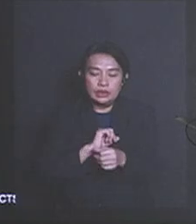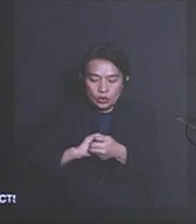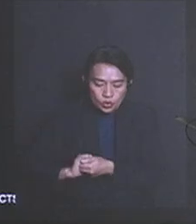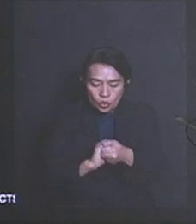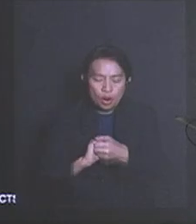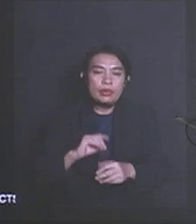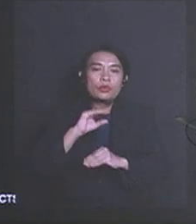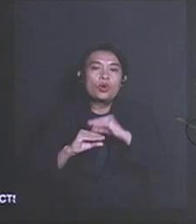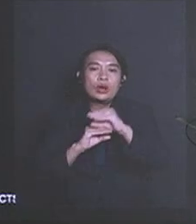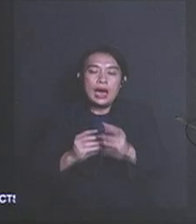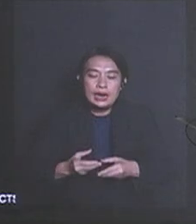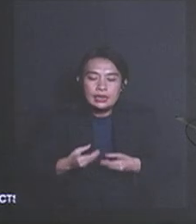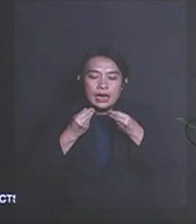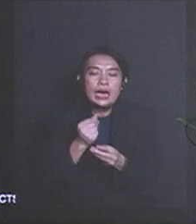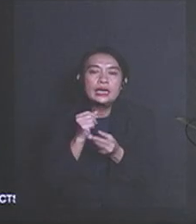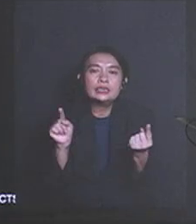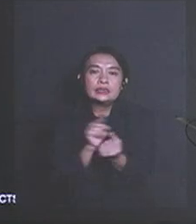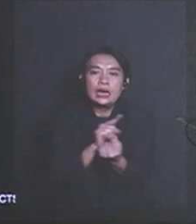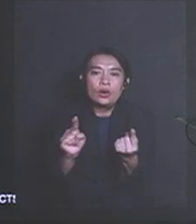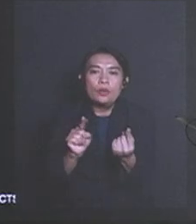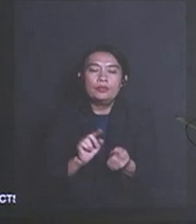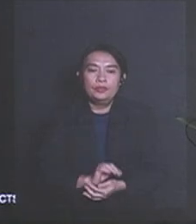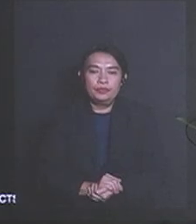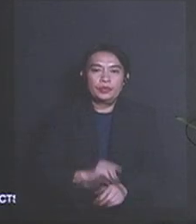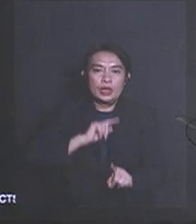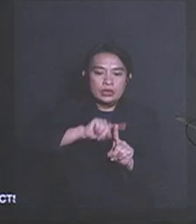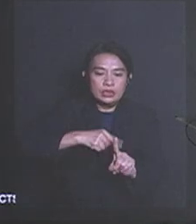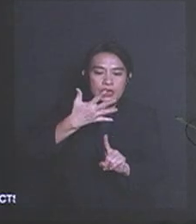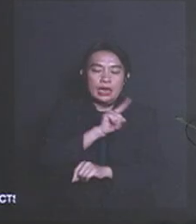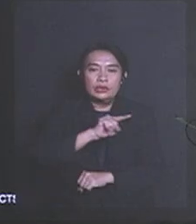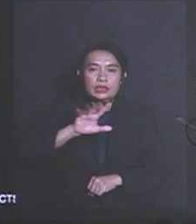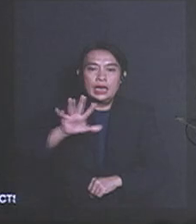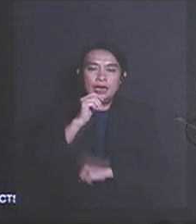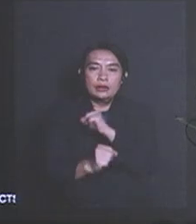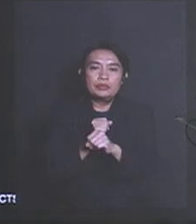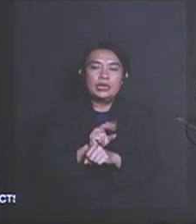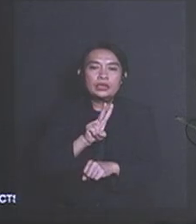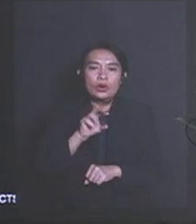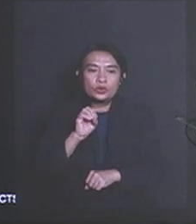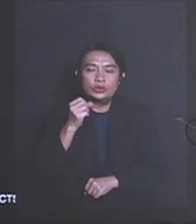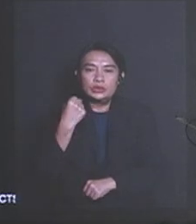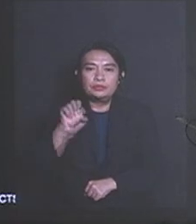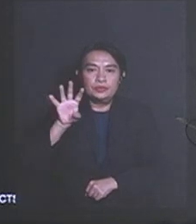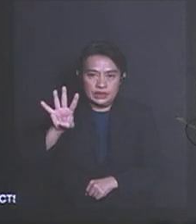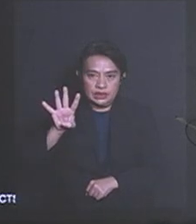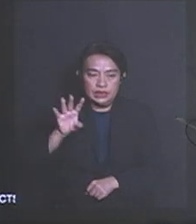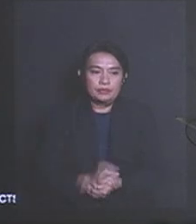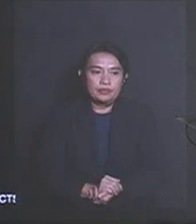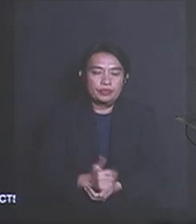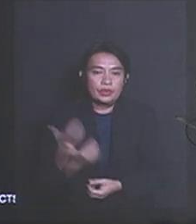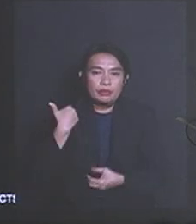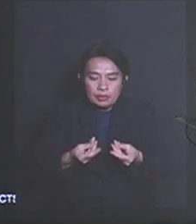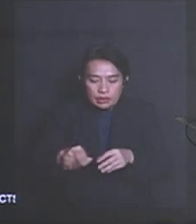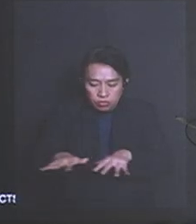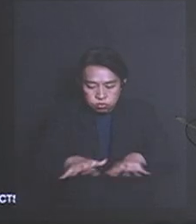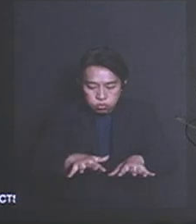It started on the 5th of May 2014 when a strong earthquake of 6.3 Richter struck Chiang Rai province in the north